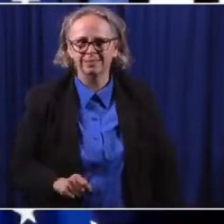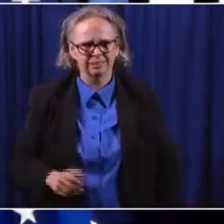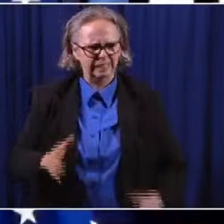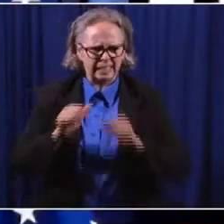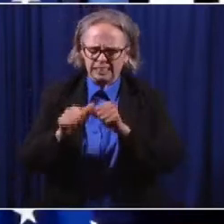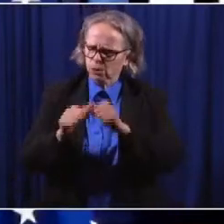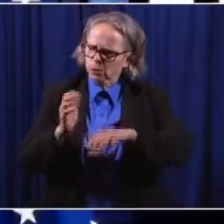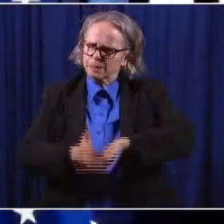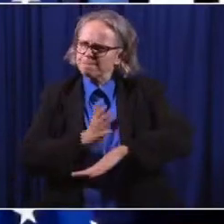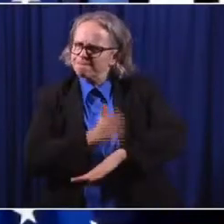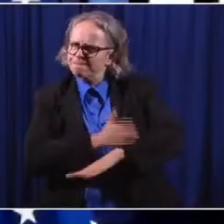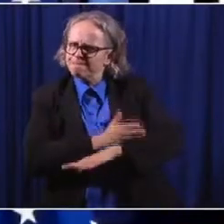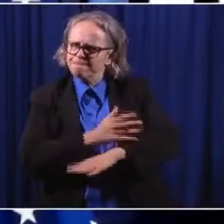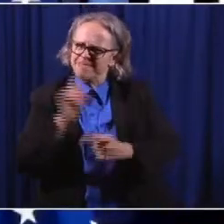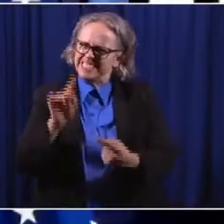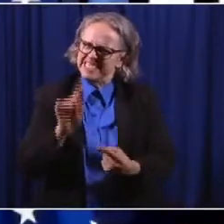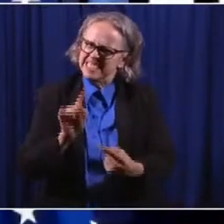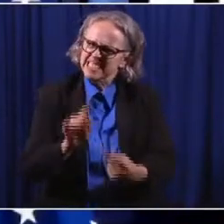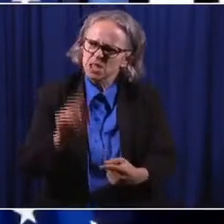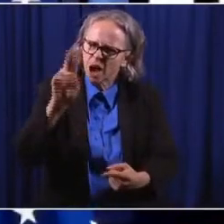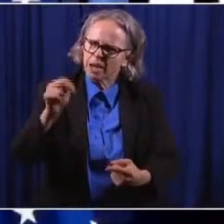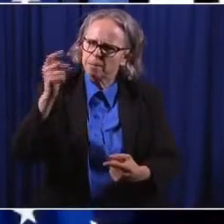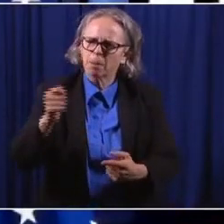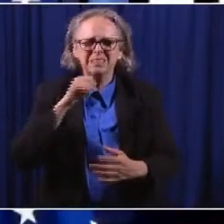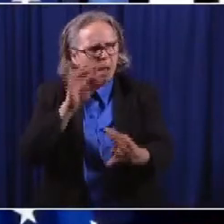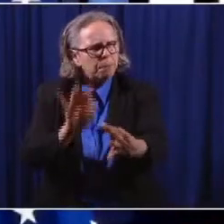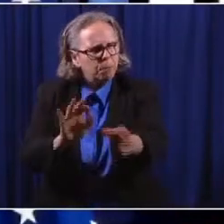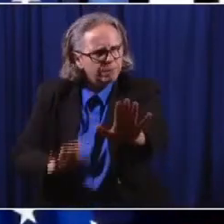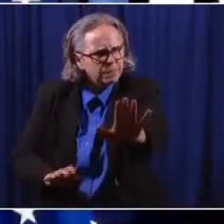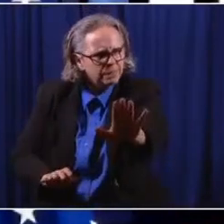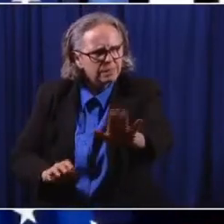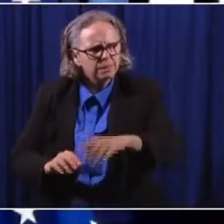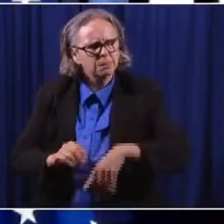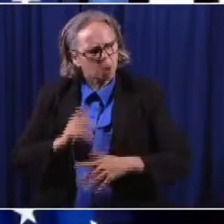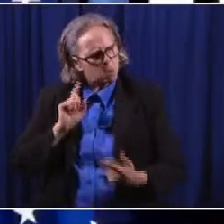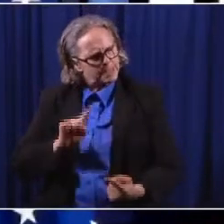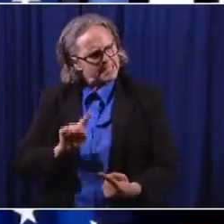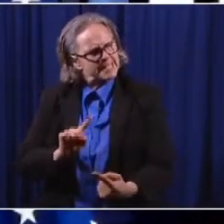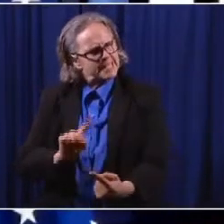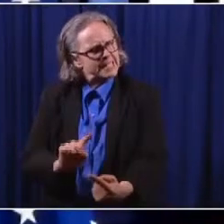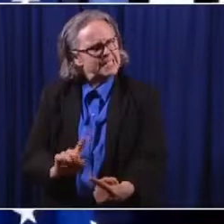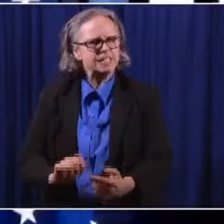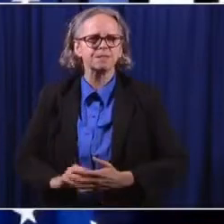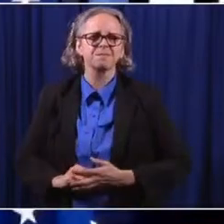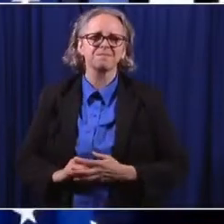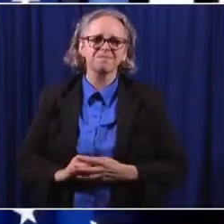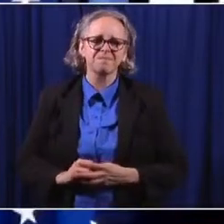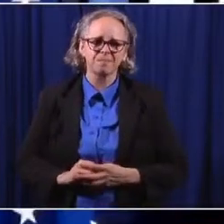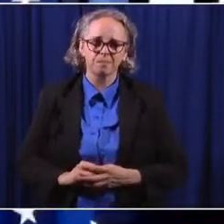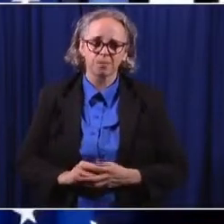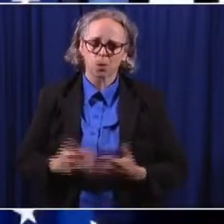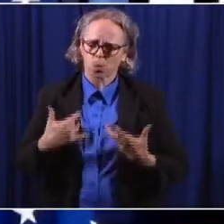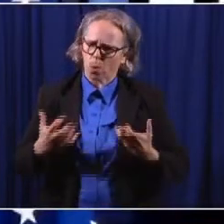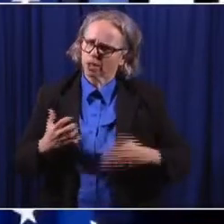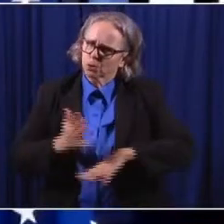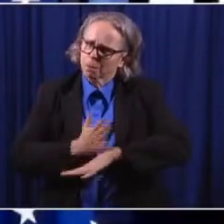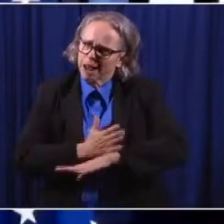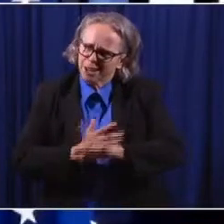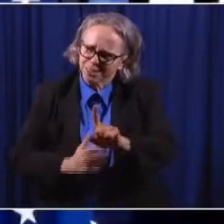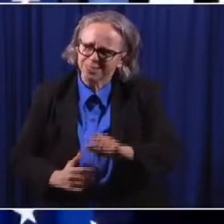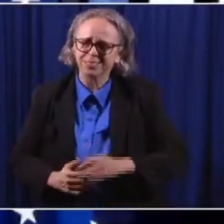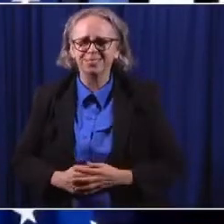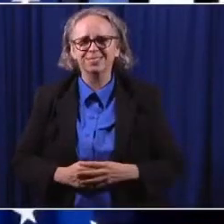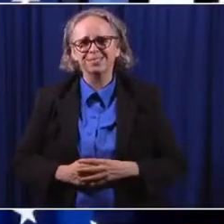albeit not as quickly as I know we wish. But one of the ways that we can step up the pace a little bit, if you're out there and